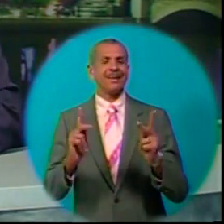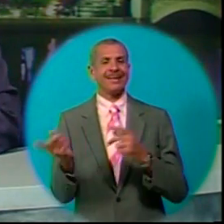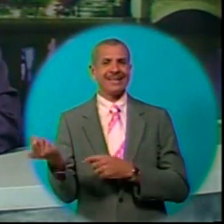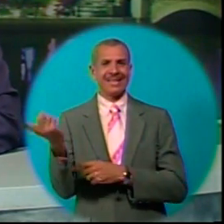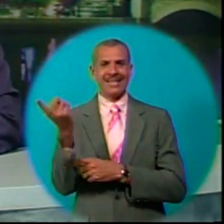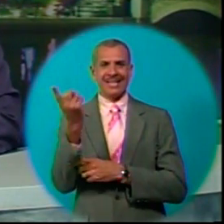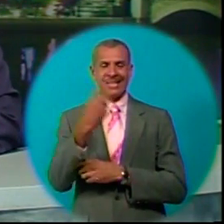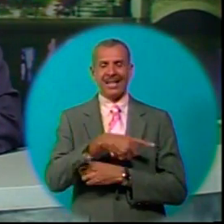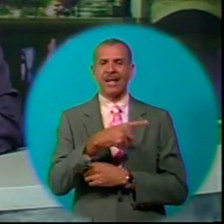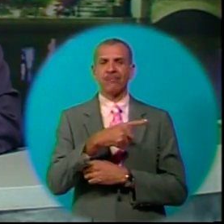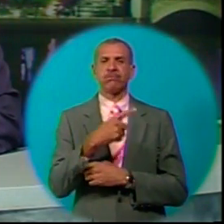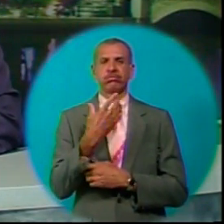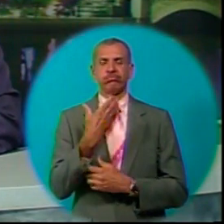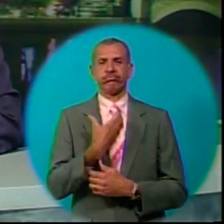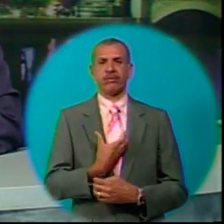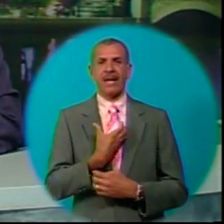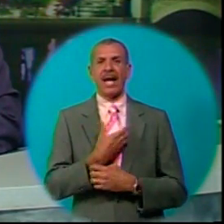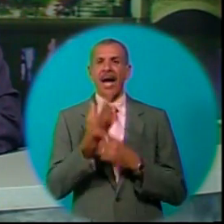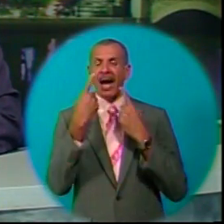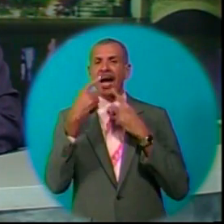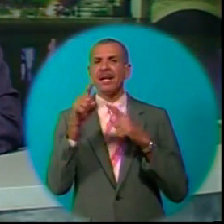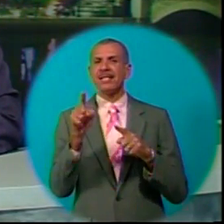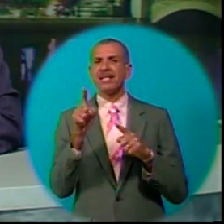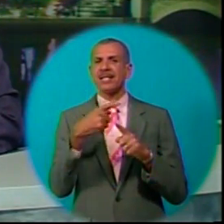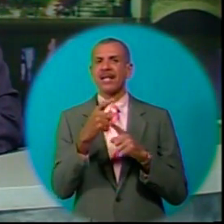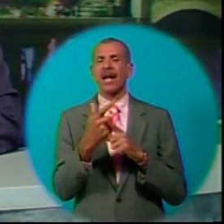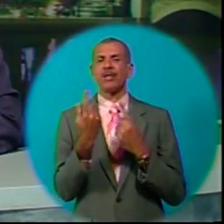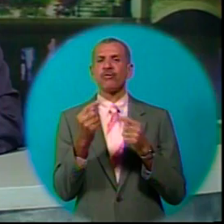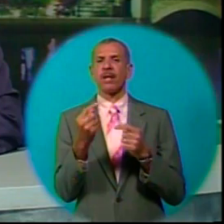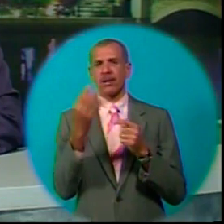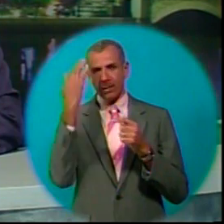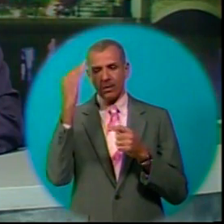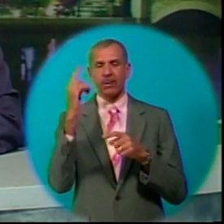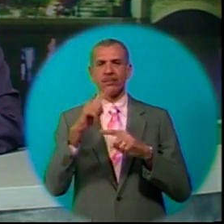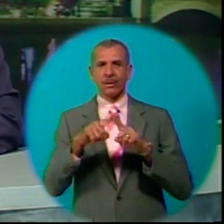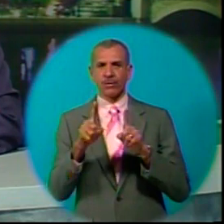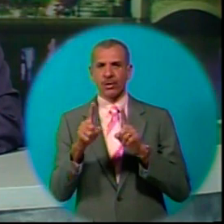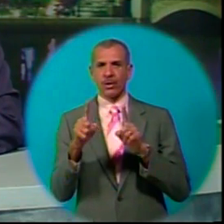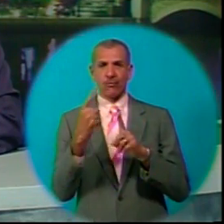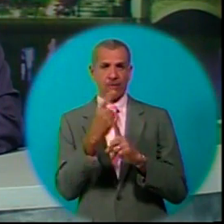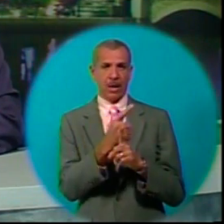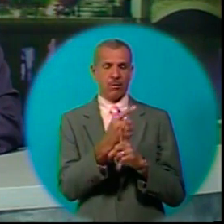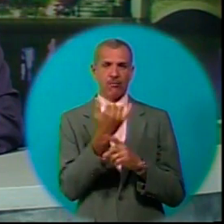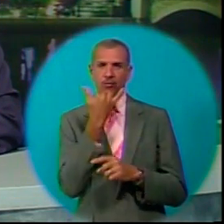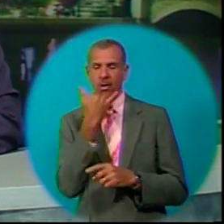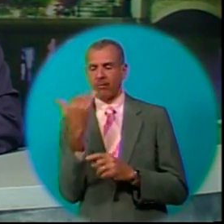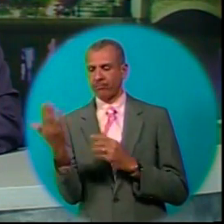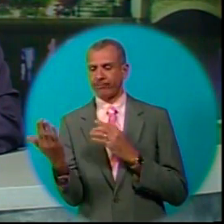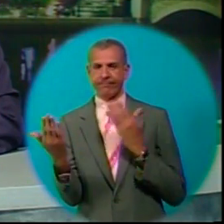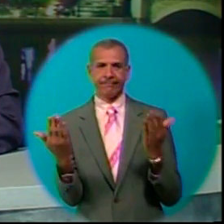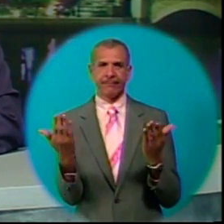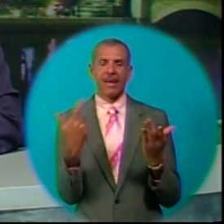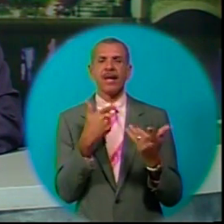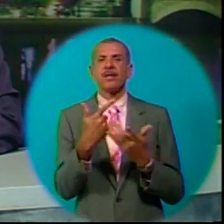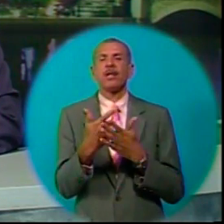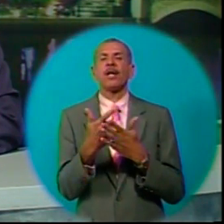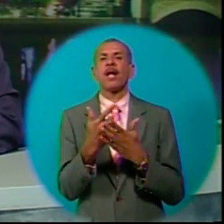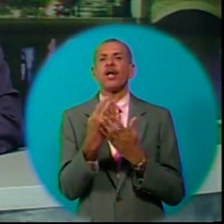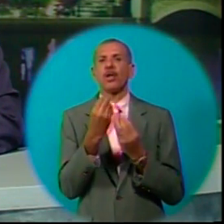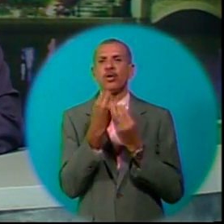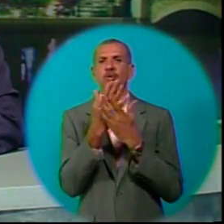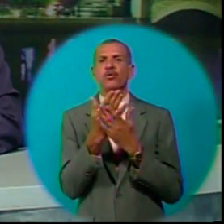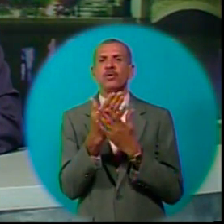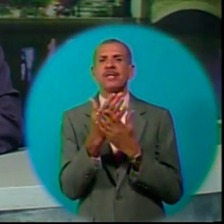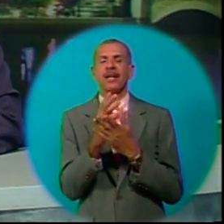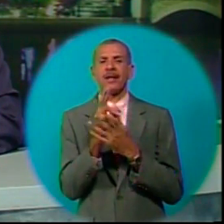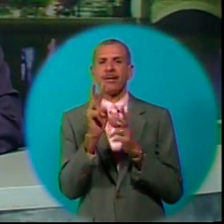People today, are searching for answers and are trying to distinguish right from wrong. This acknowledgement from News Service